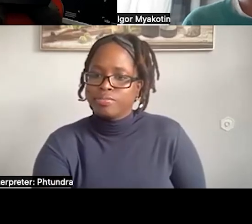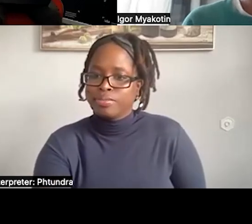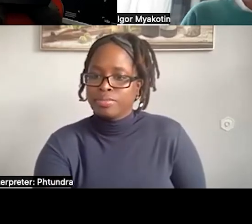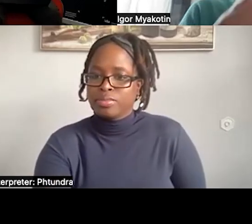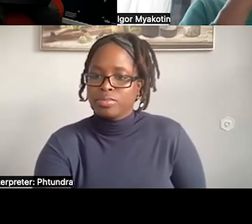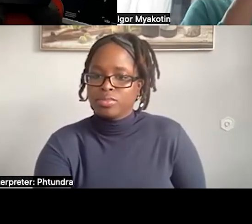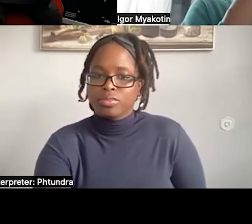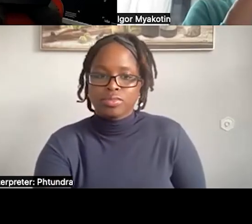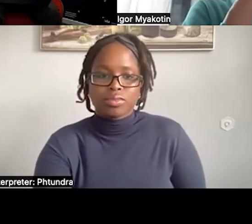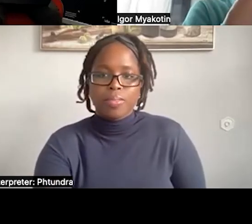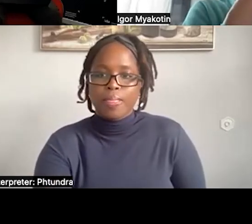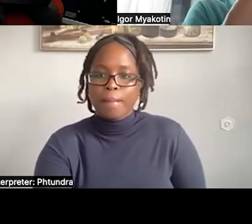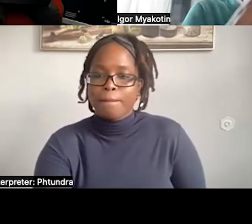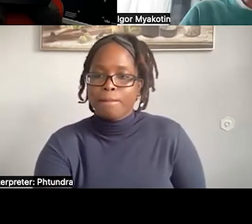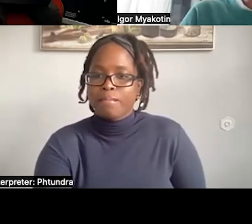Well, about safety,